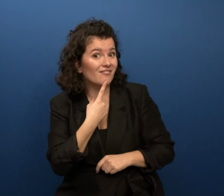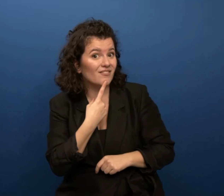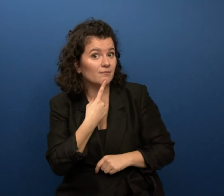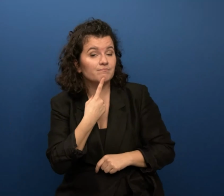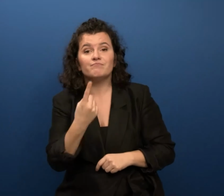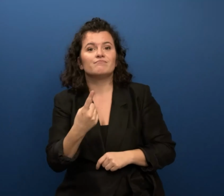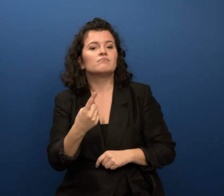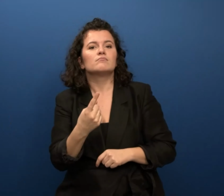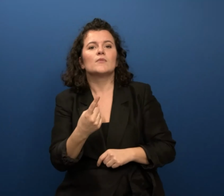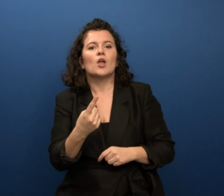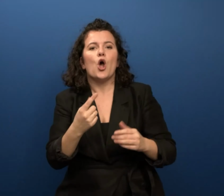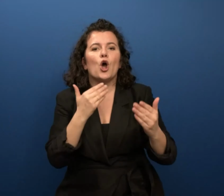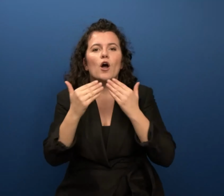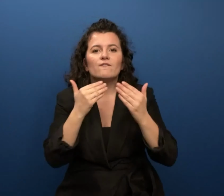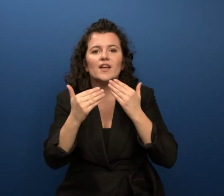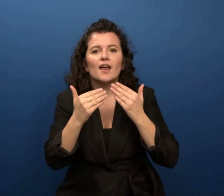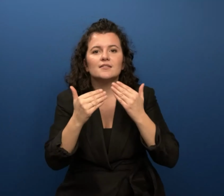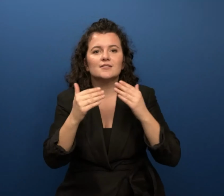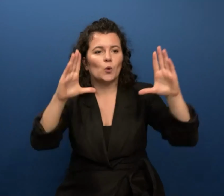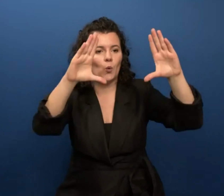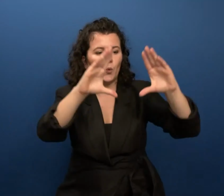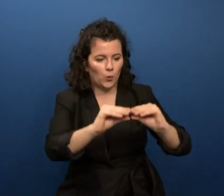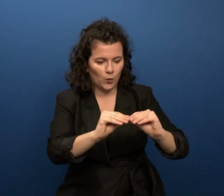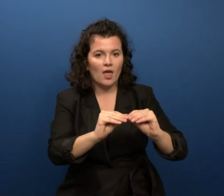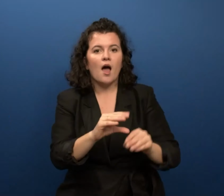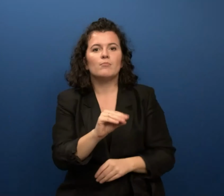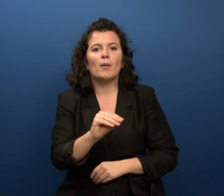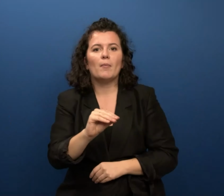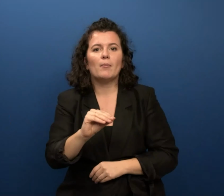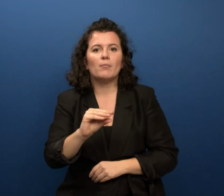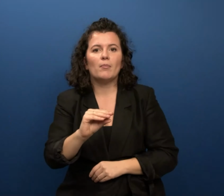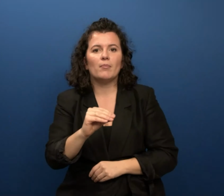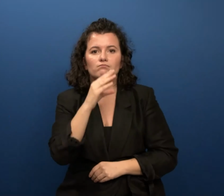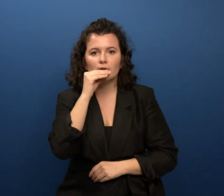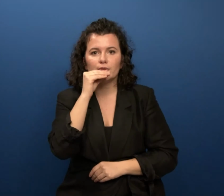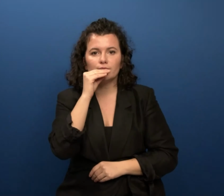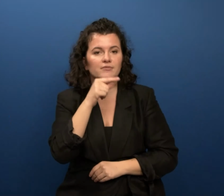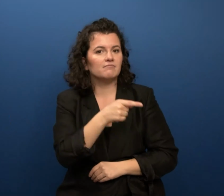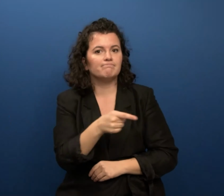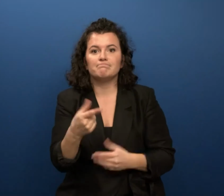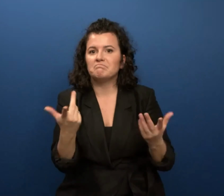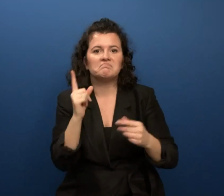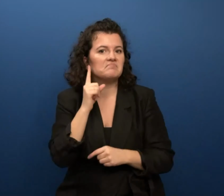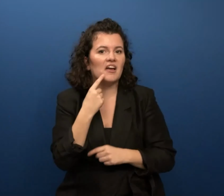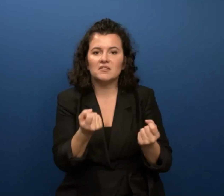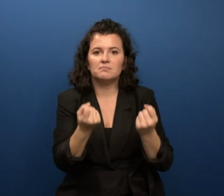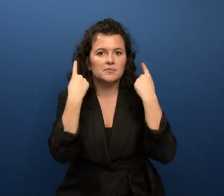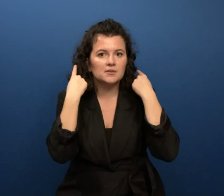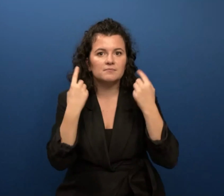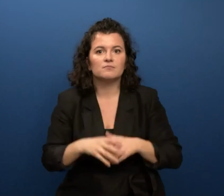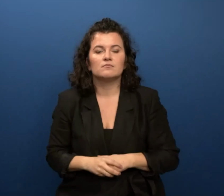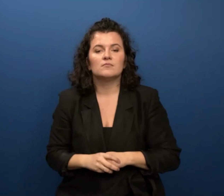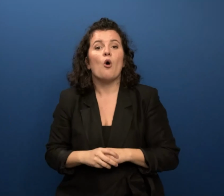conferences, since there is a missing opportunity. You remember, like this is my first time to participate in this kind